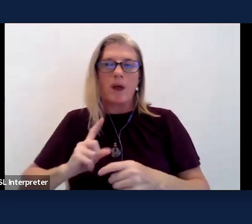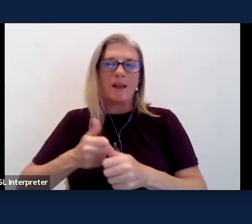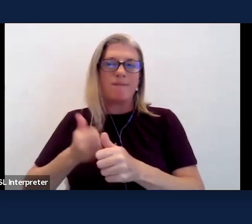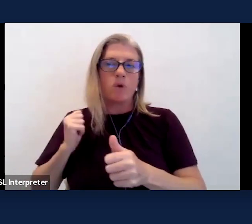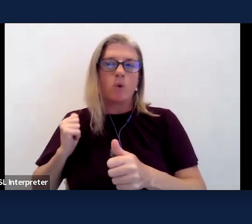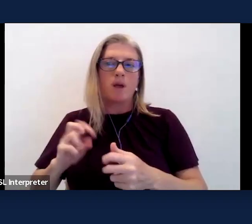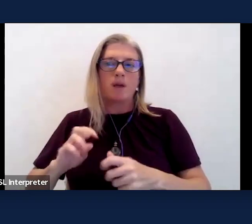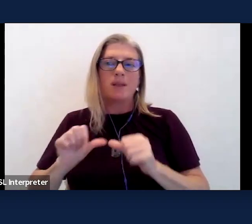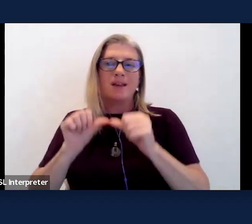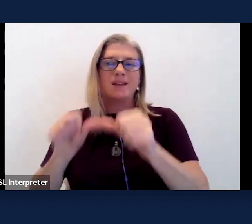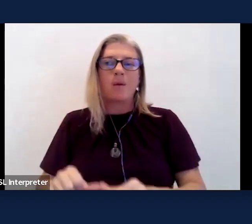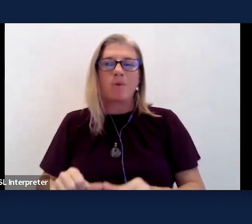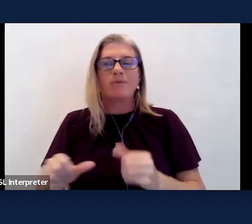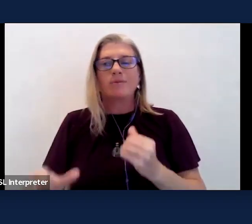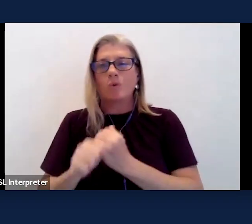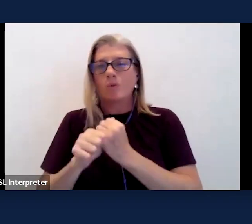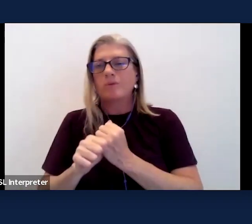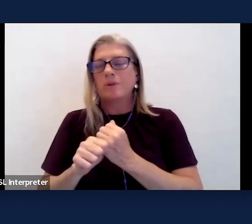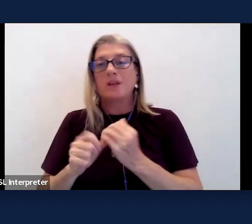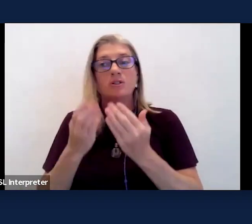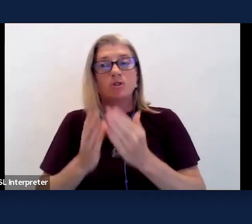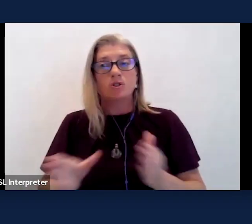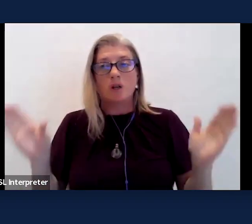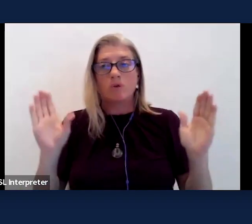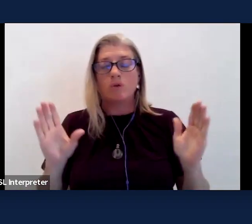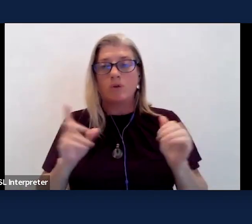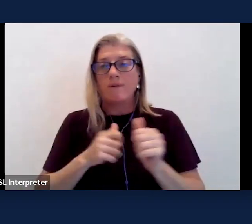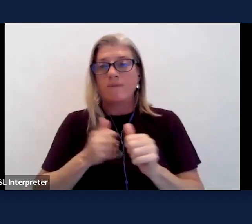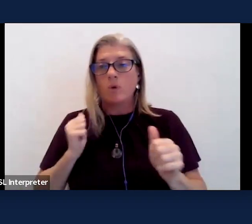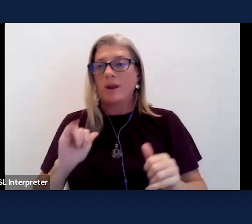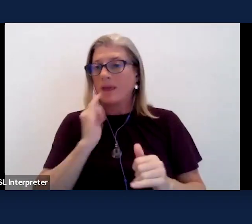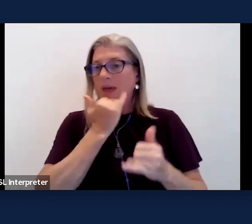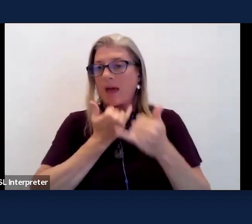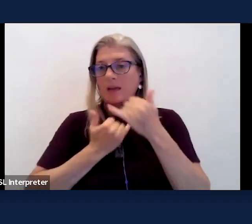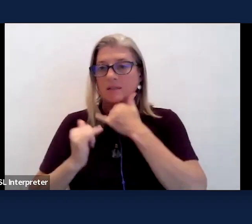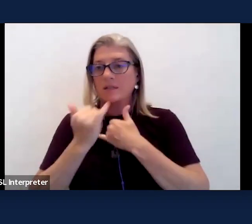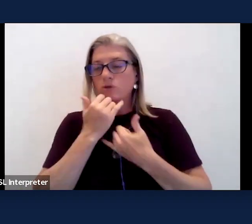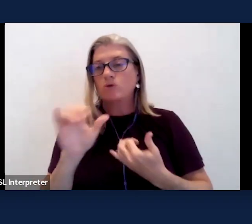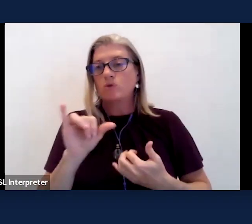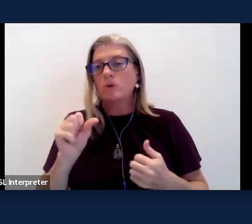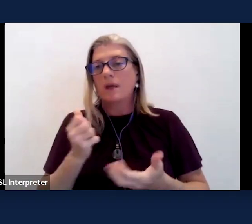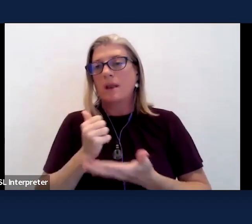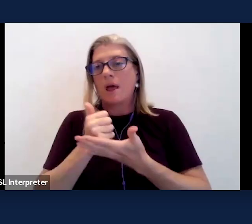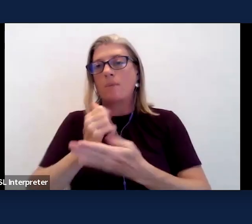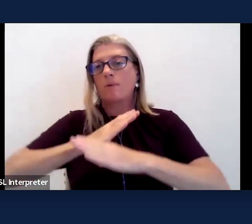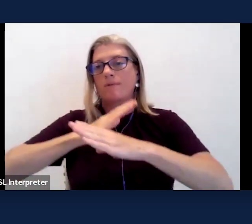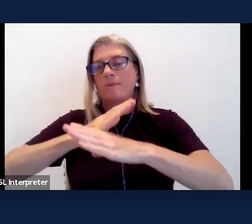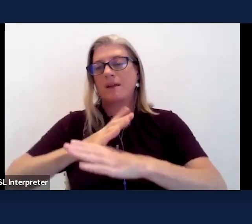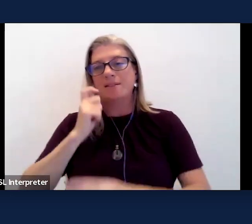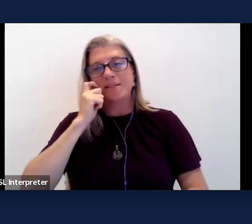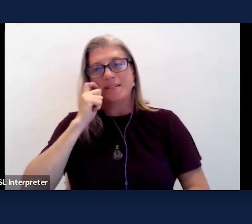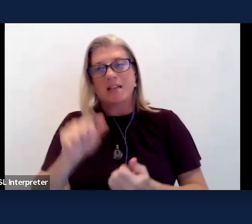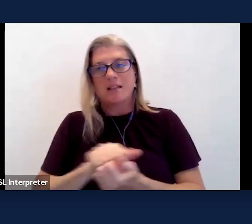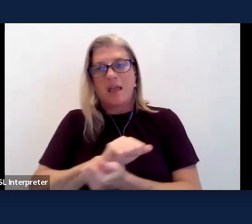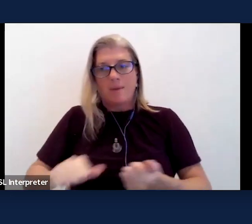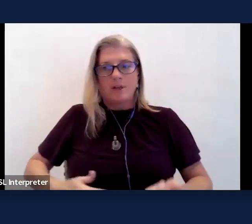constipation. Also, just in general, avoiding accidents can help prevent skin damage and that